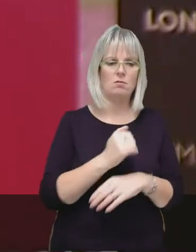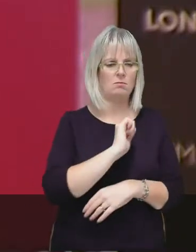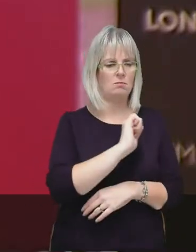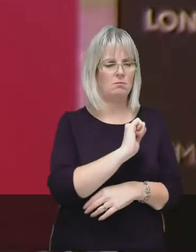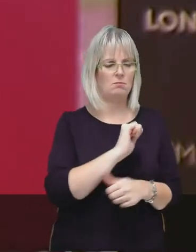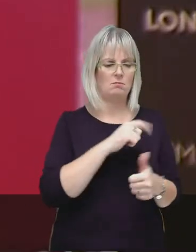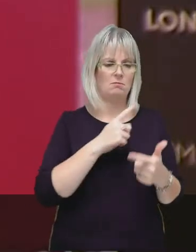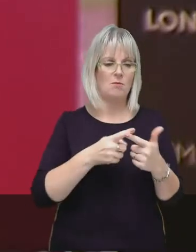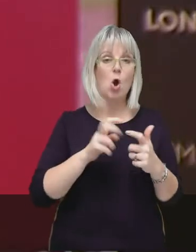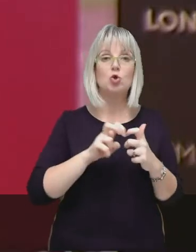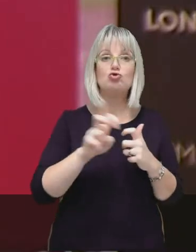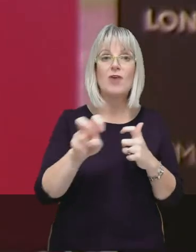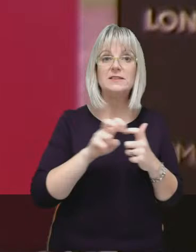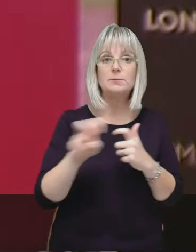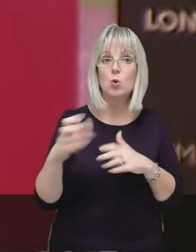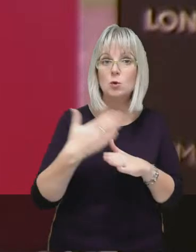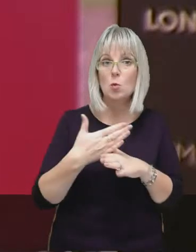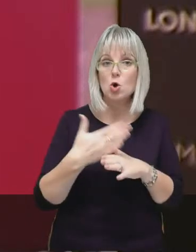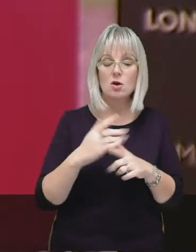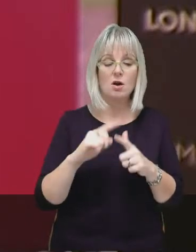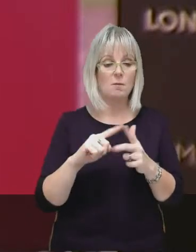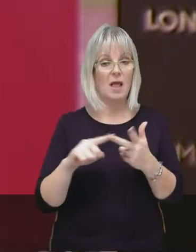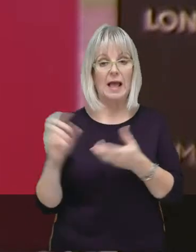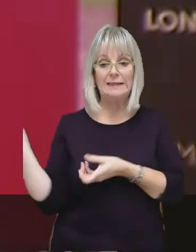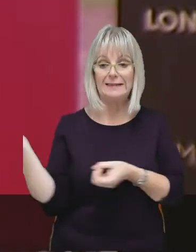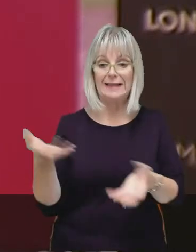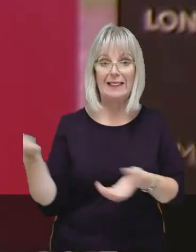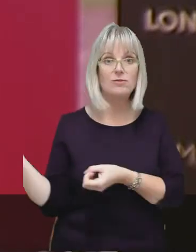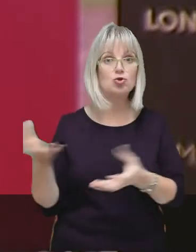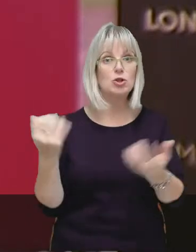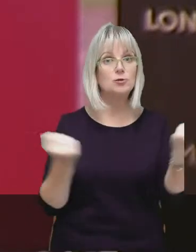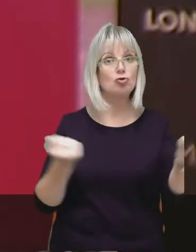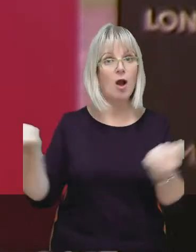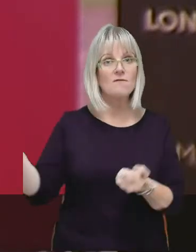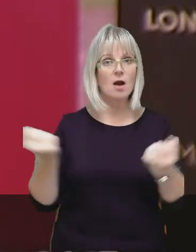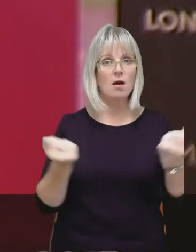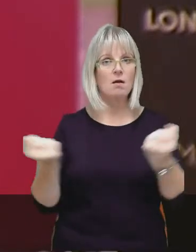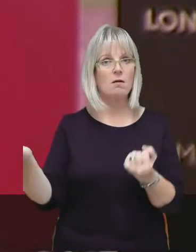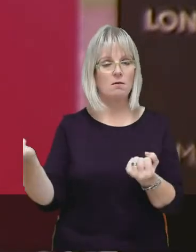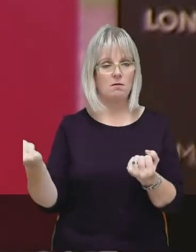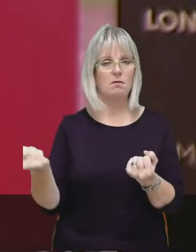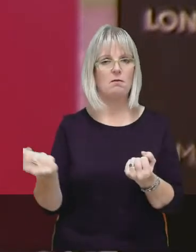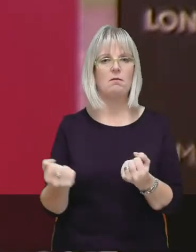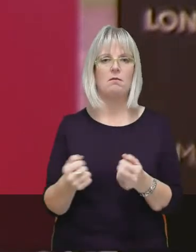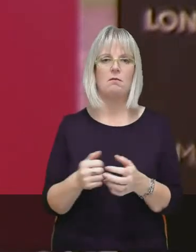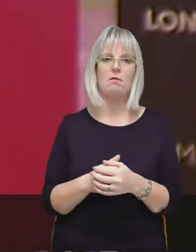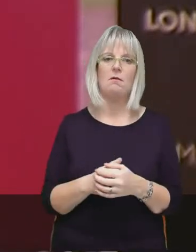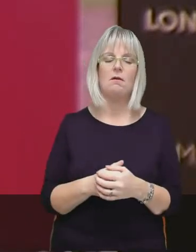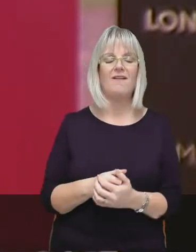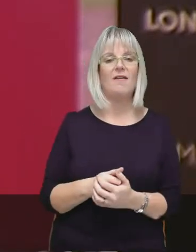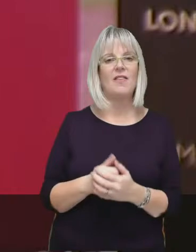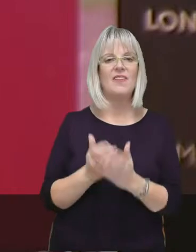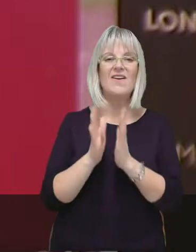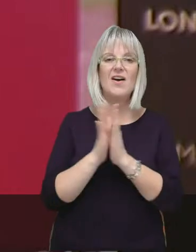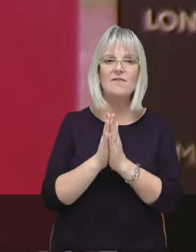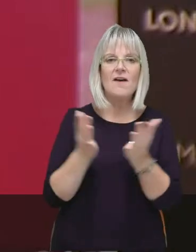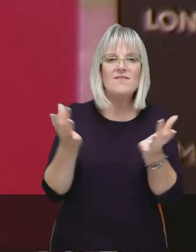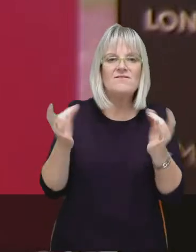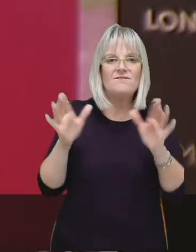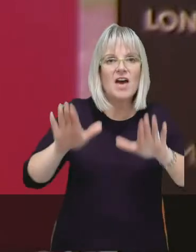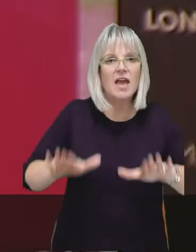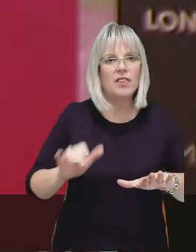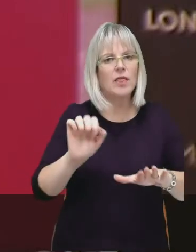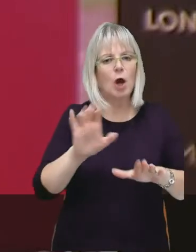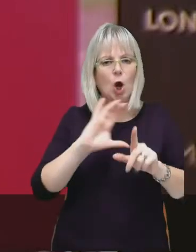and delivery drivers who kept our city moving, the faith and community leaders who have supported